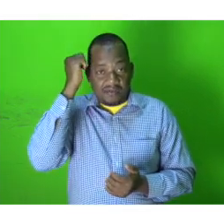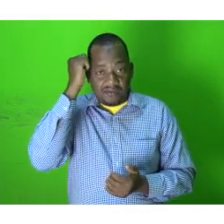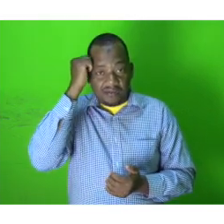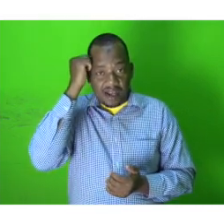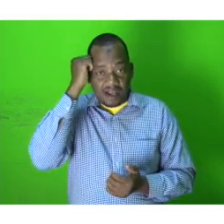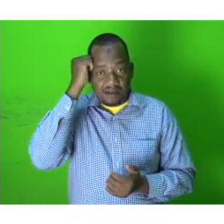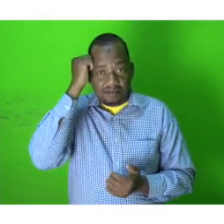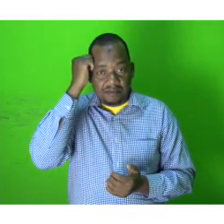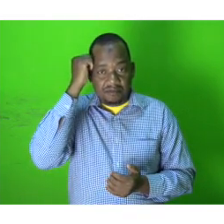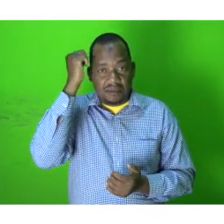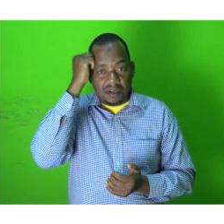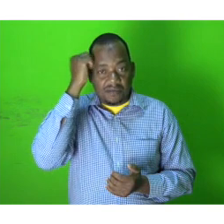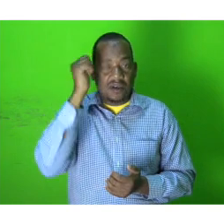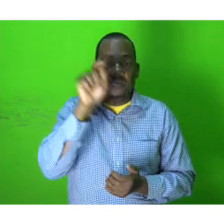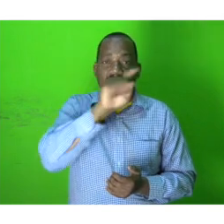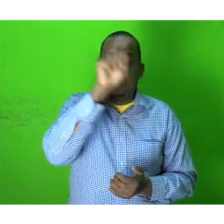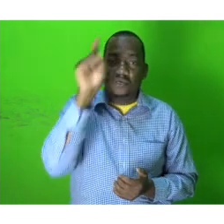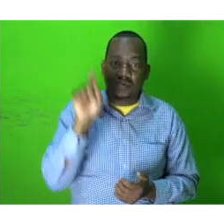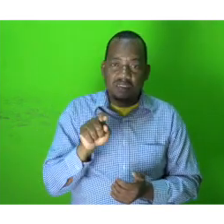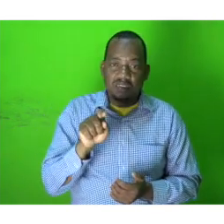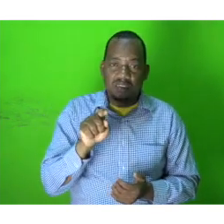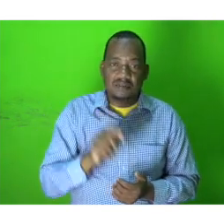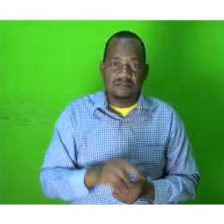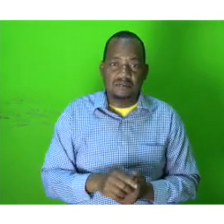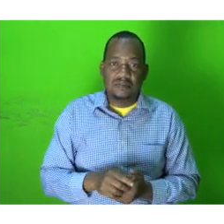refer to the questions.